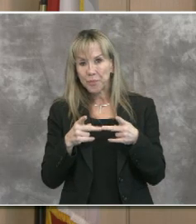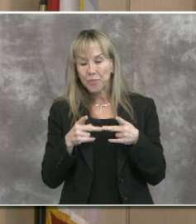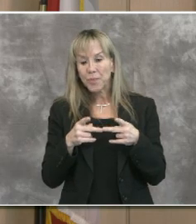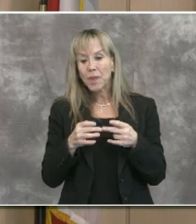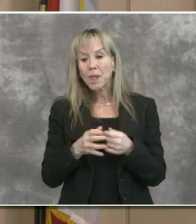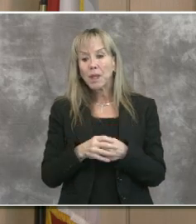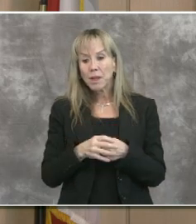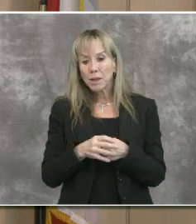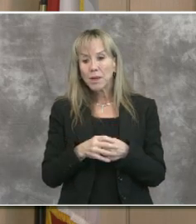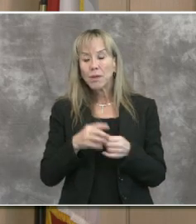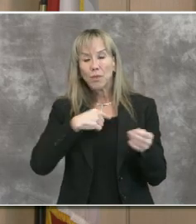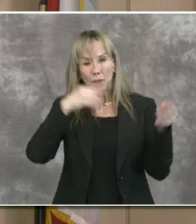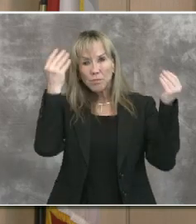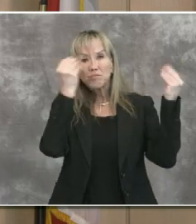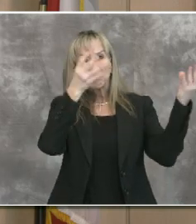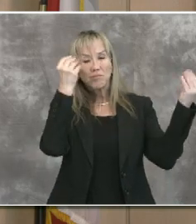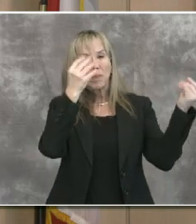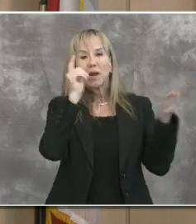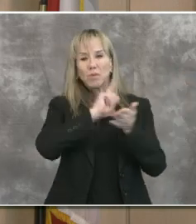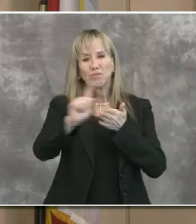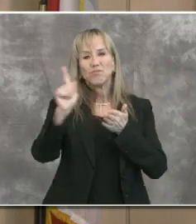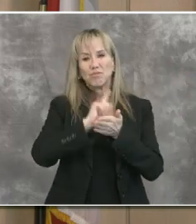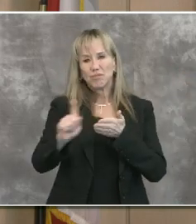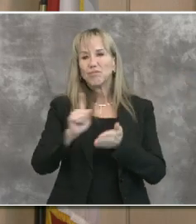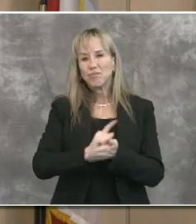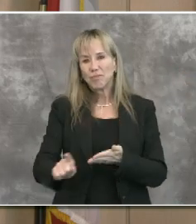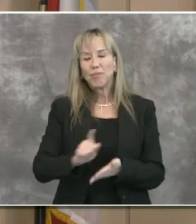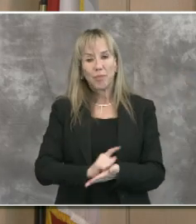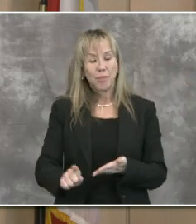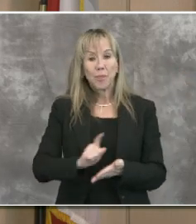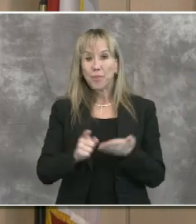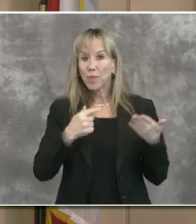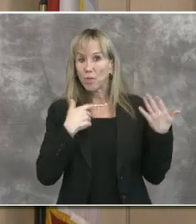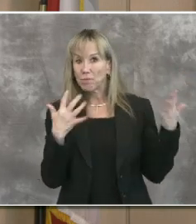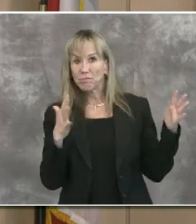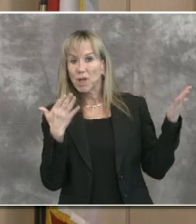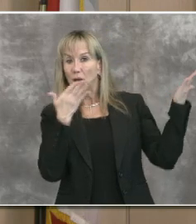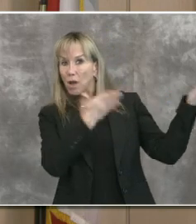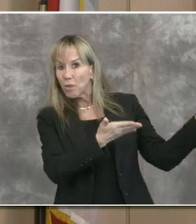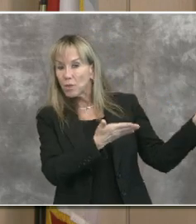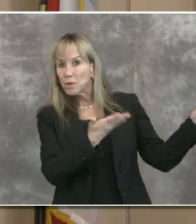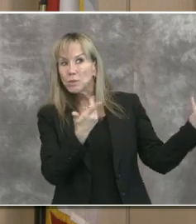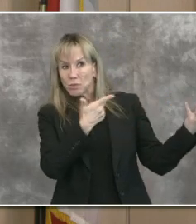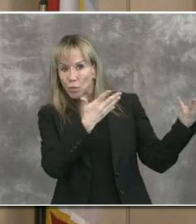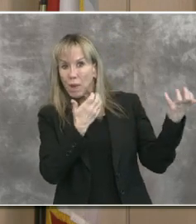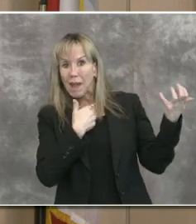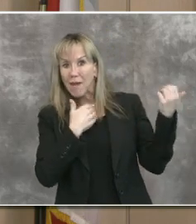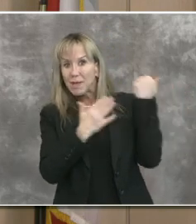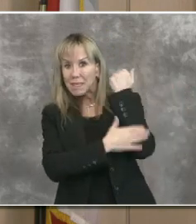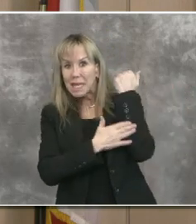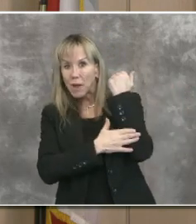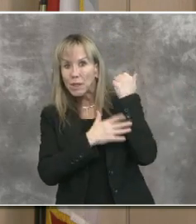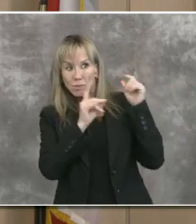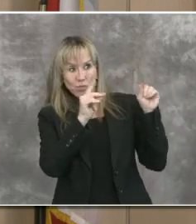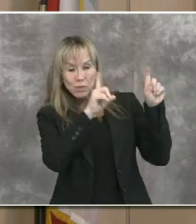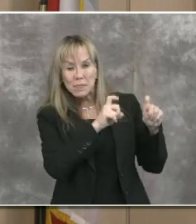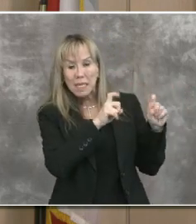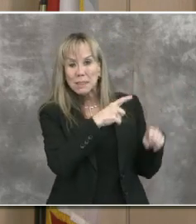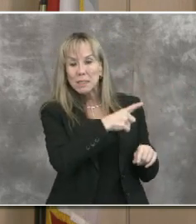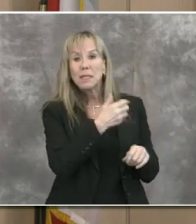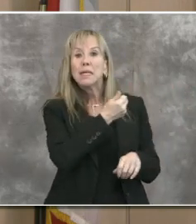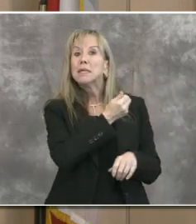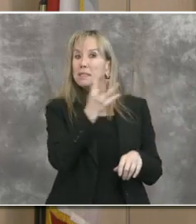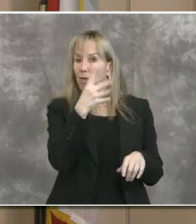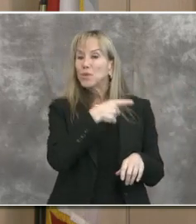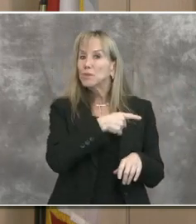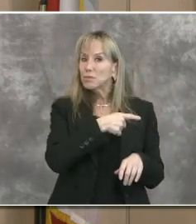we provide information to them every week, and we've given them the offer to have the county conduct testing, and several